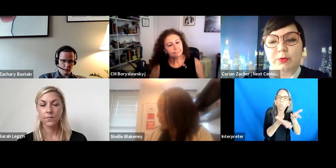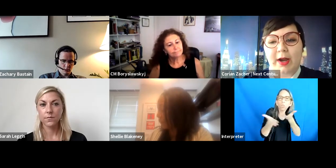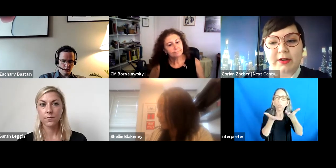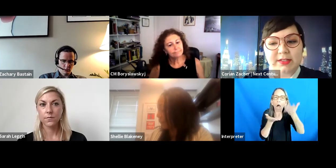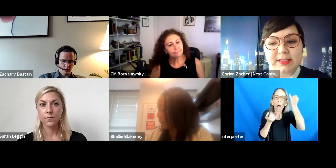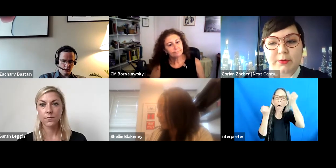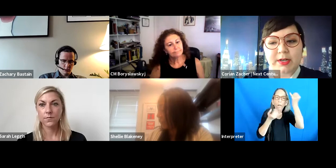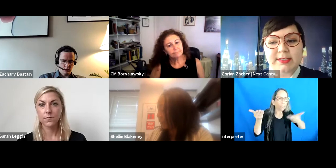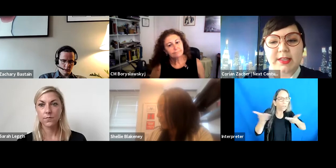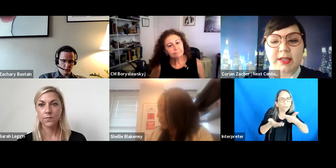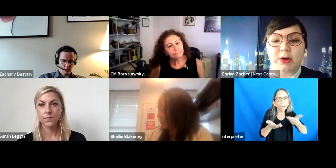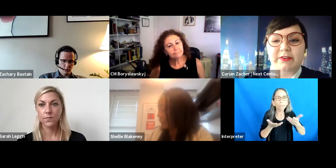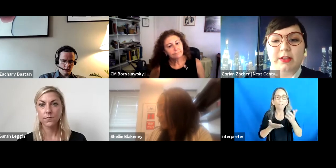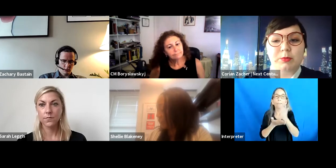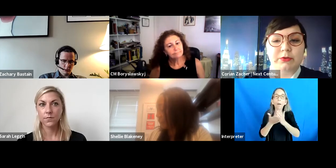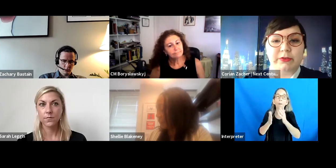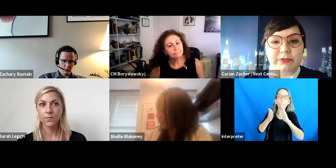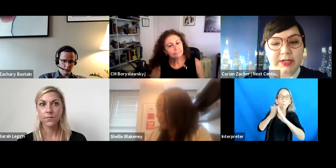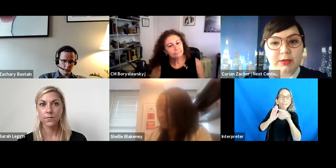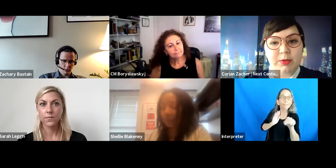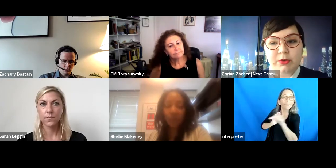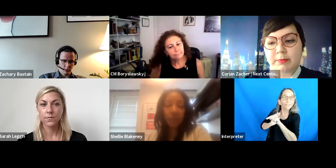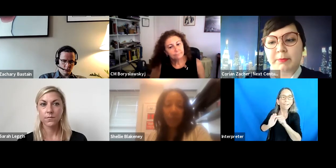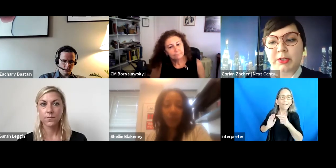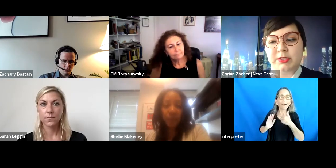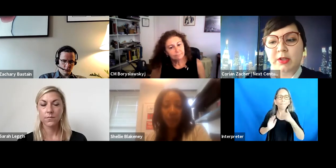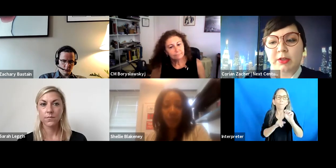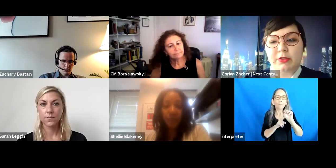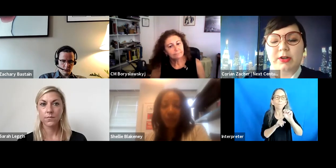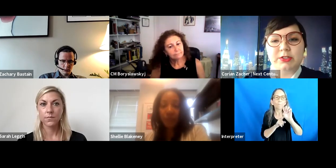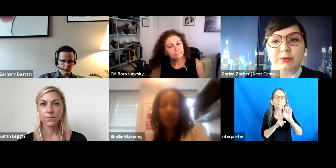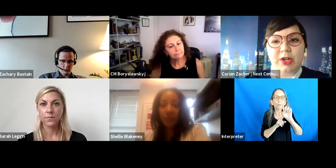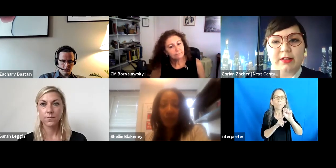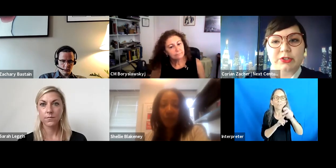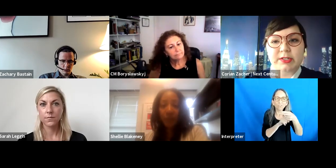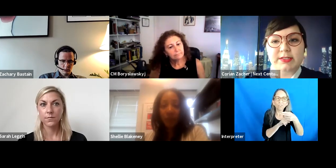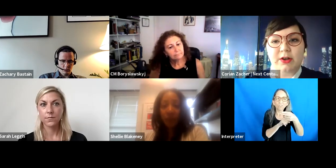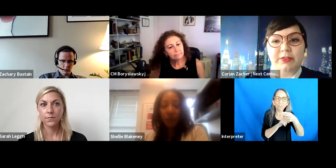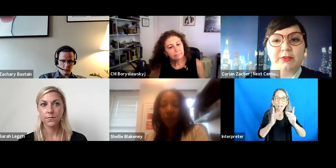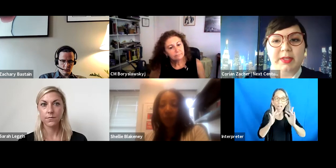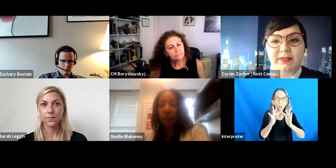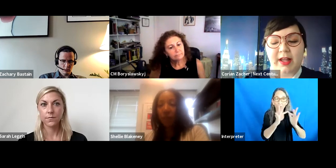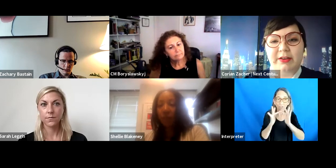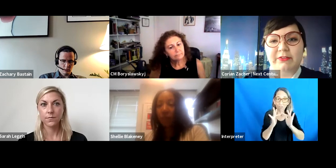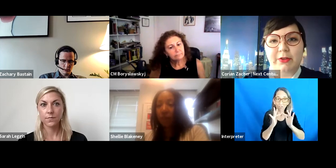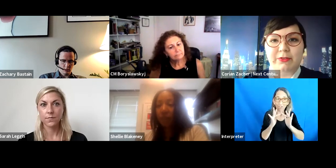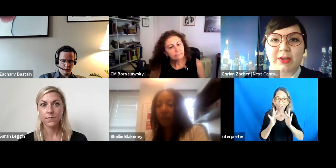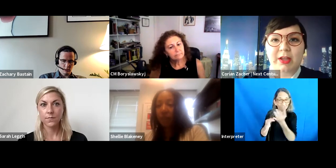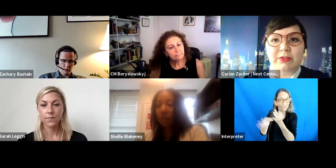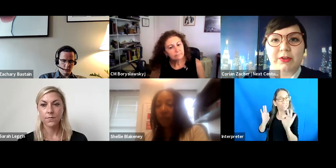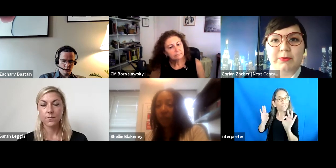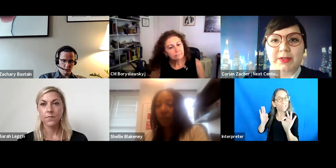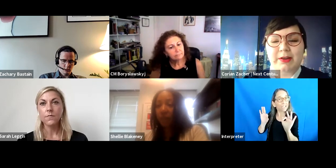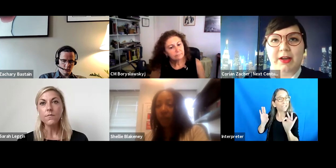networks and other wireless networks that are available for free to community members. There are some challenges on the speed side of